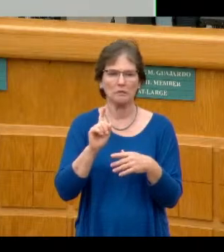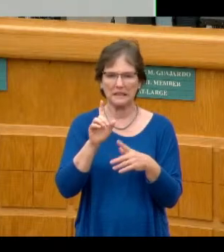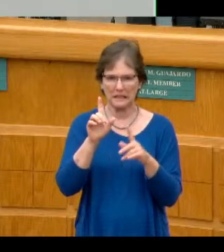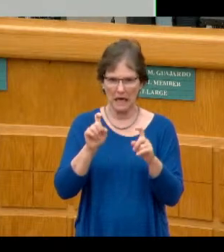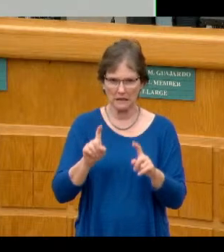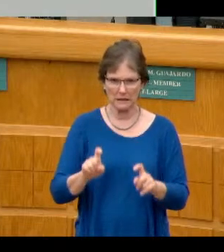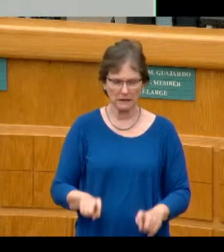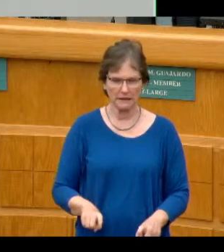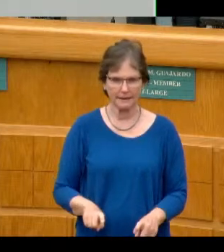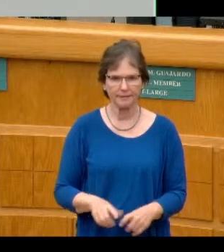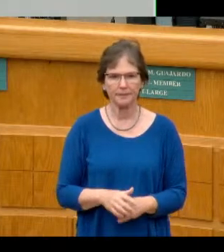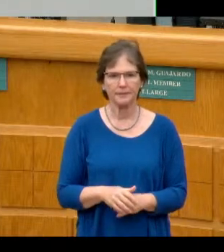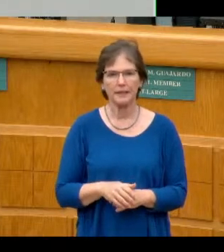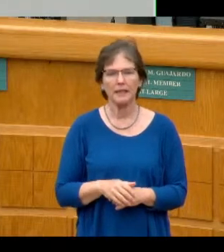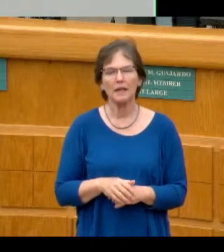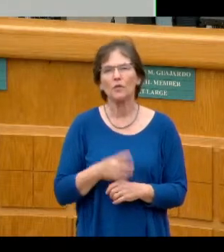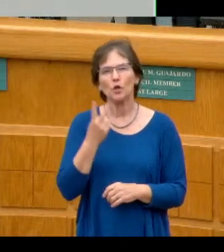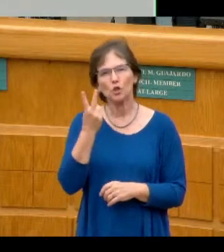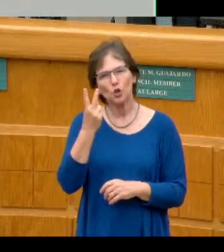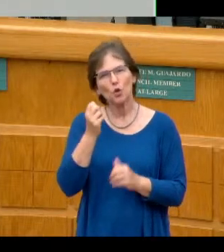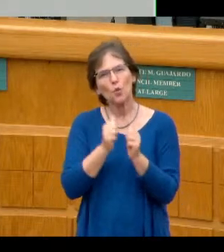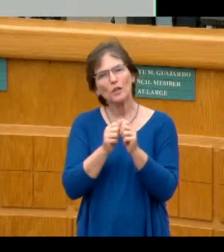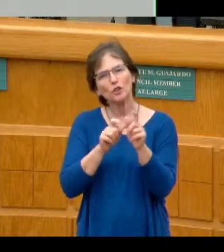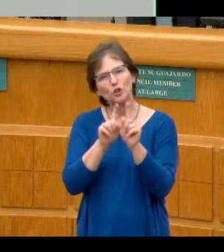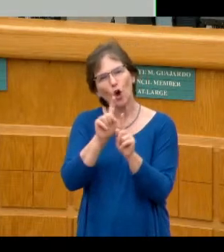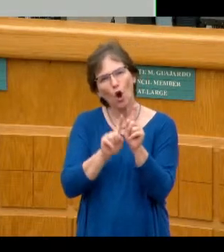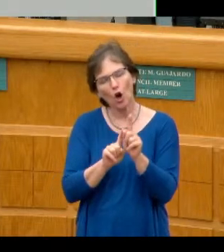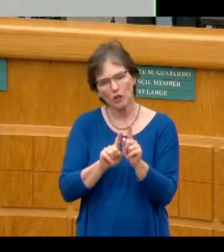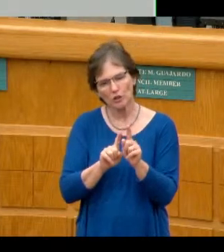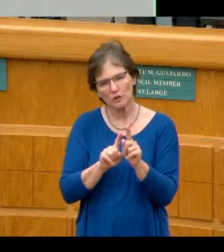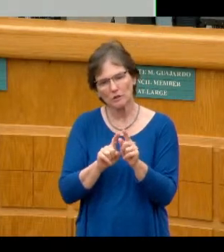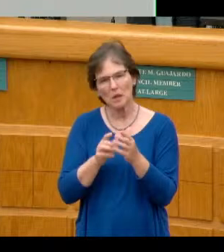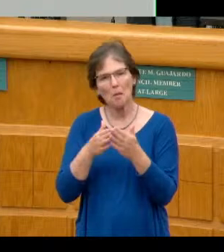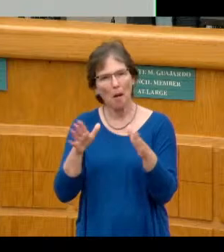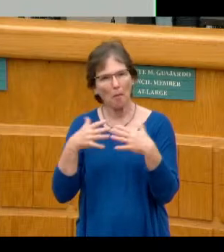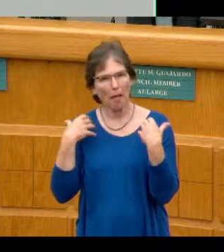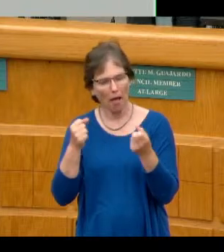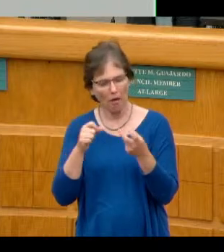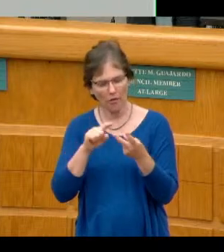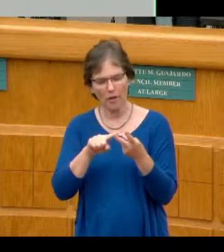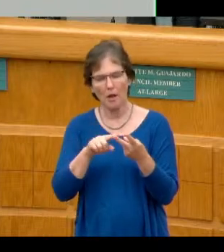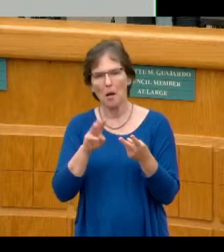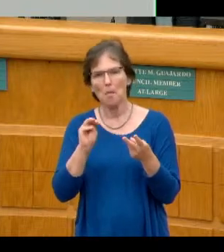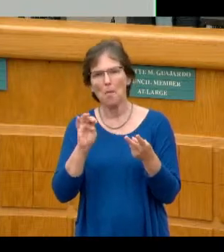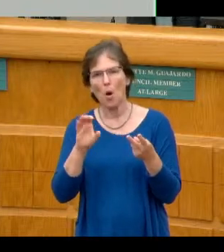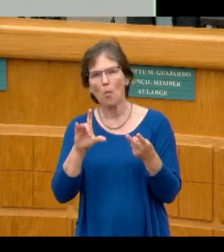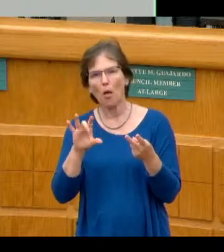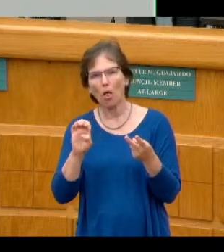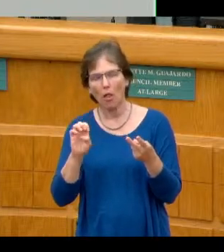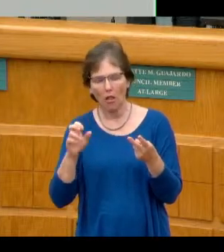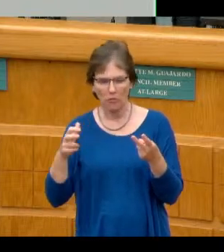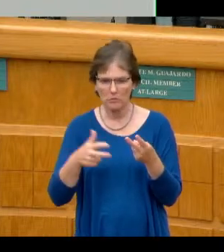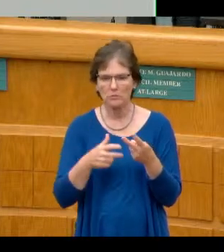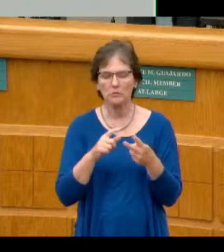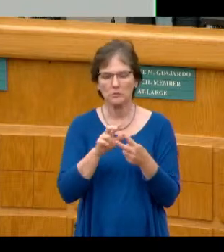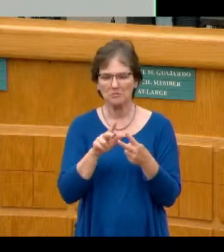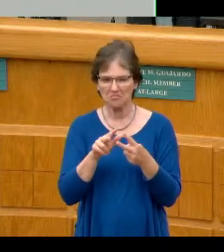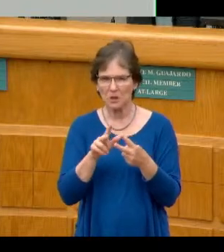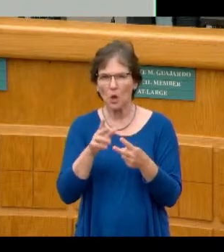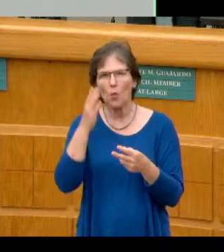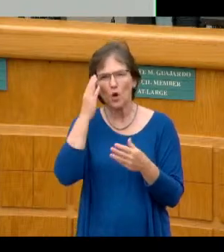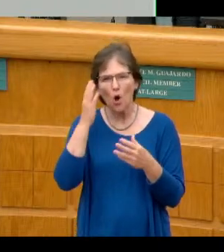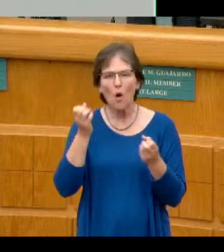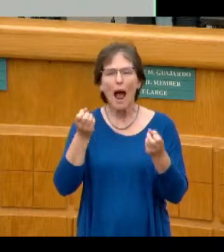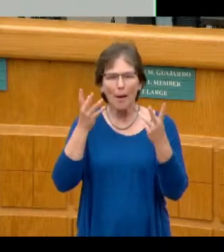last week, 25%. This week it's still high, but what else is high is all the testing data is high now. It's up to